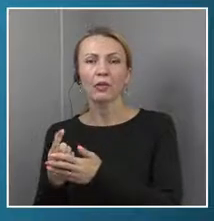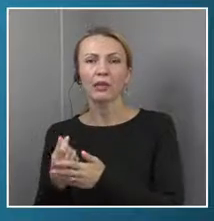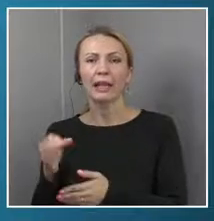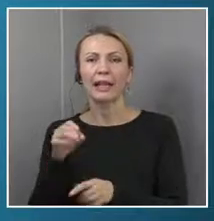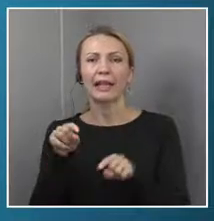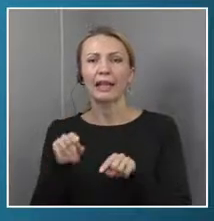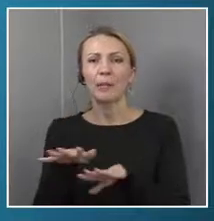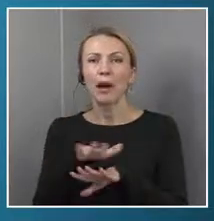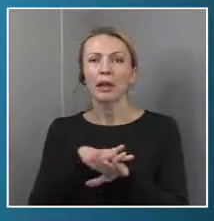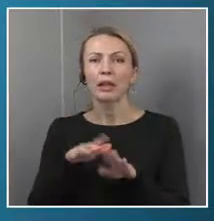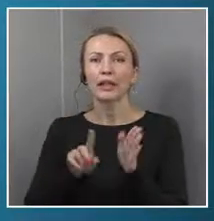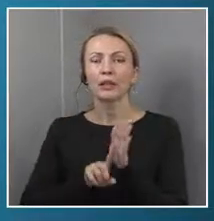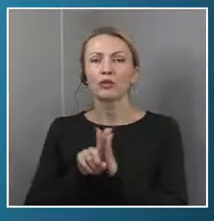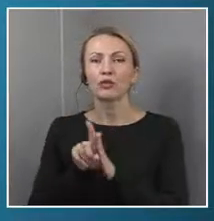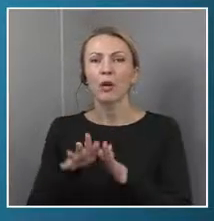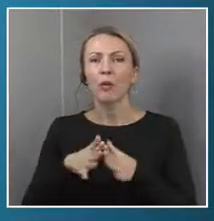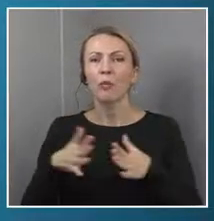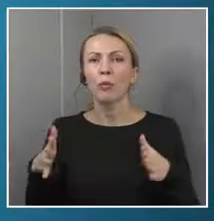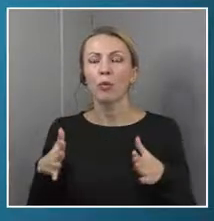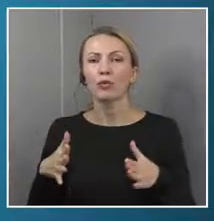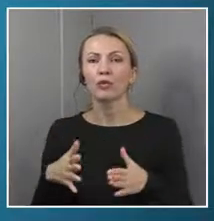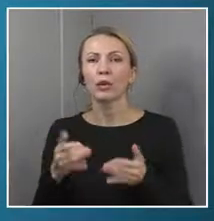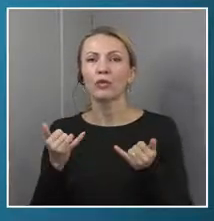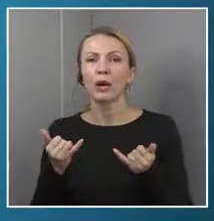IT ventures, and